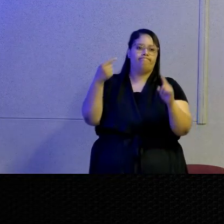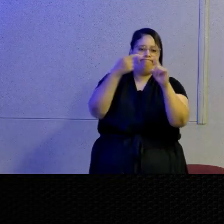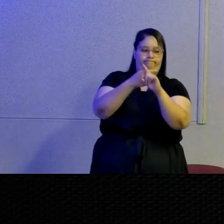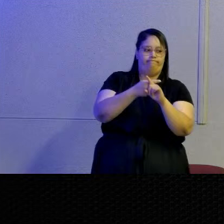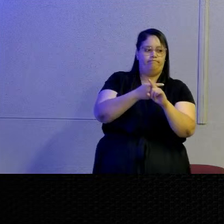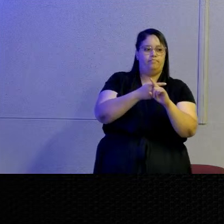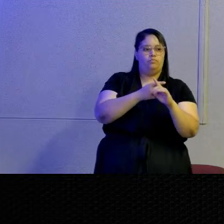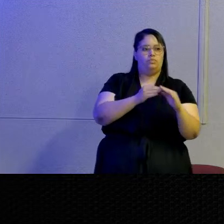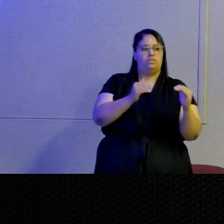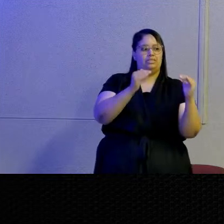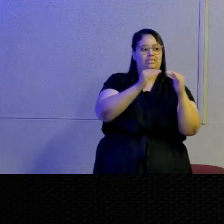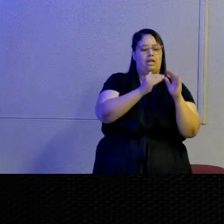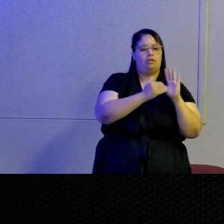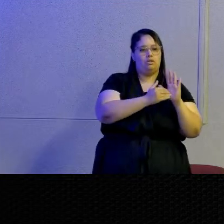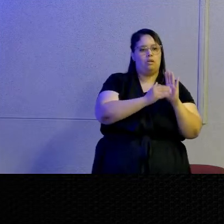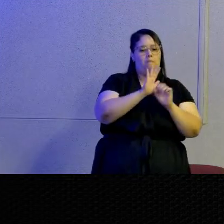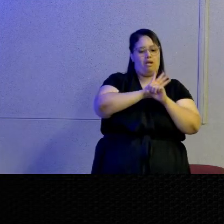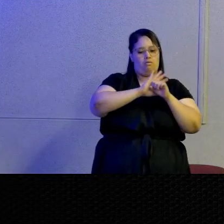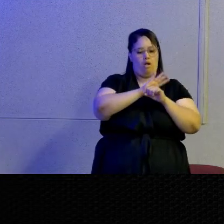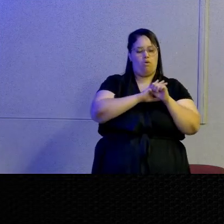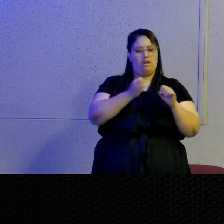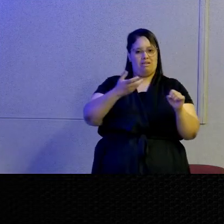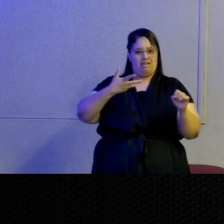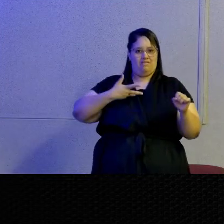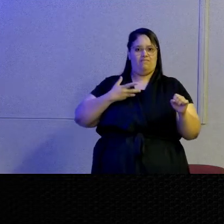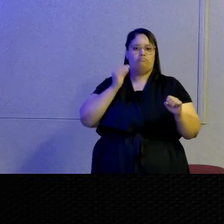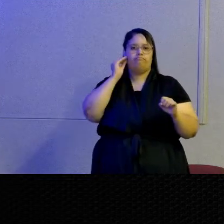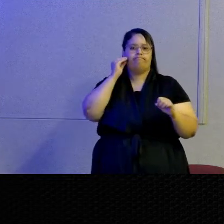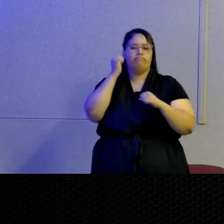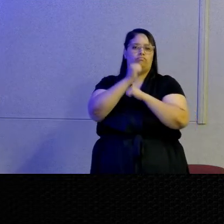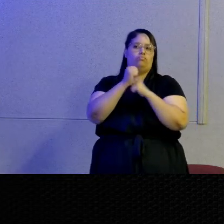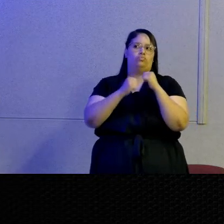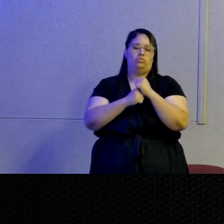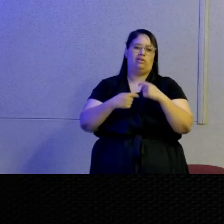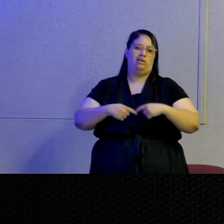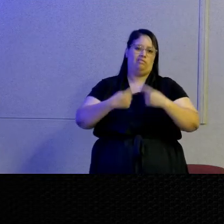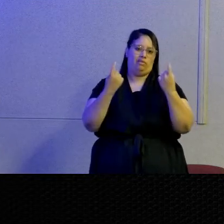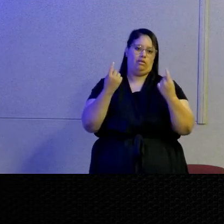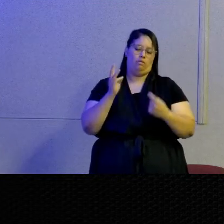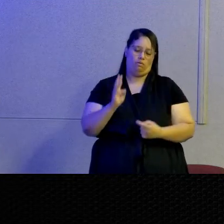QCD background and give you a very interesting structure.